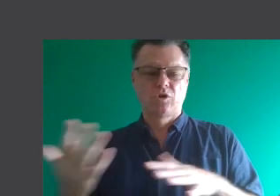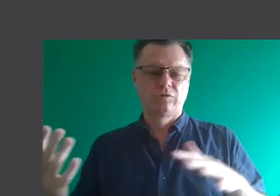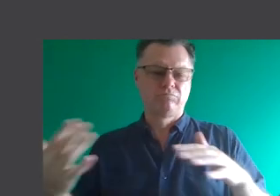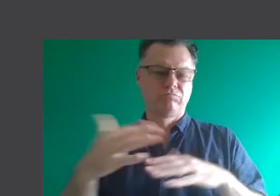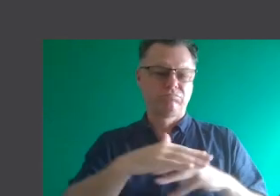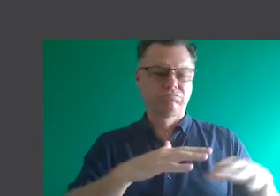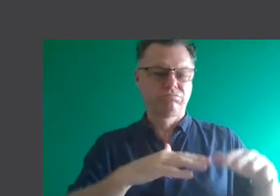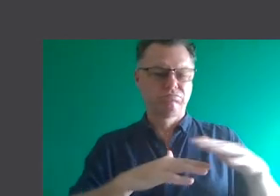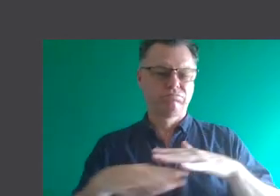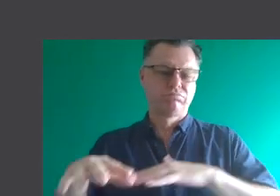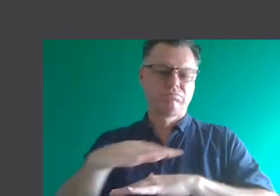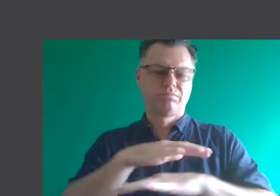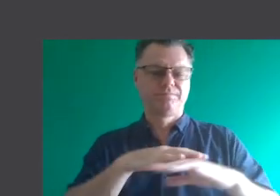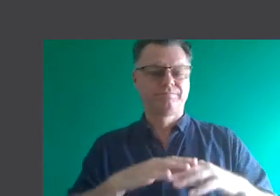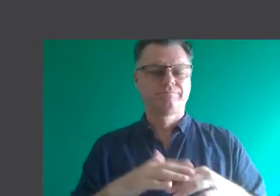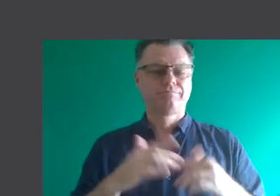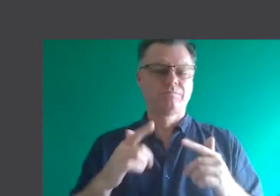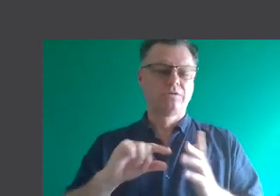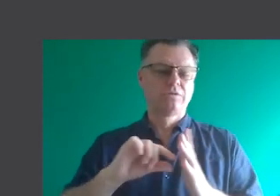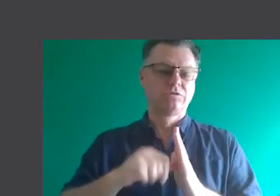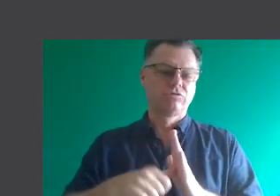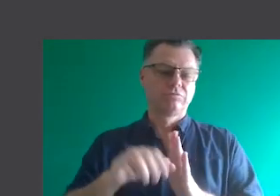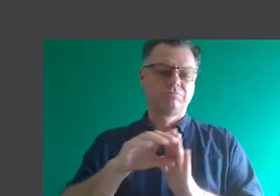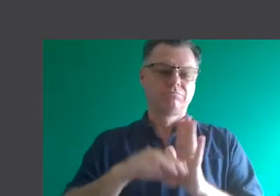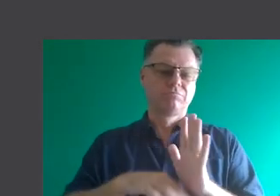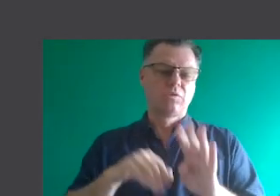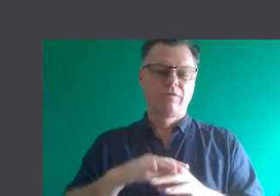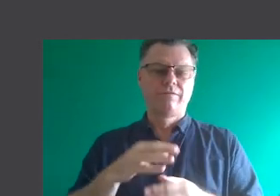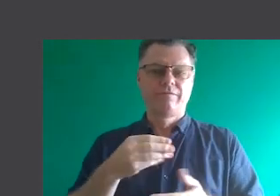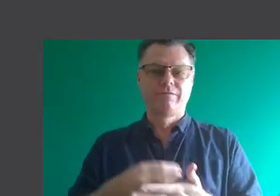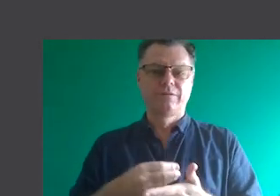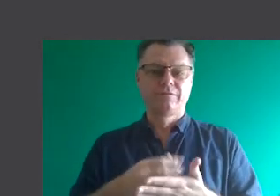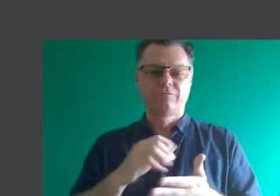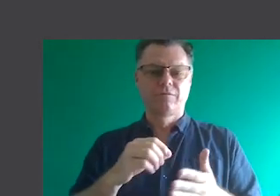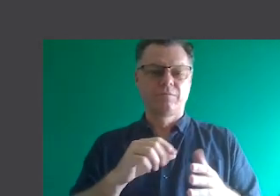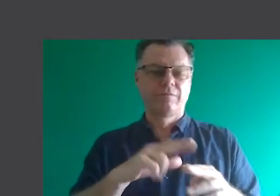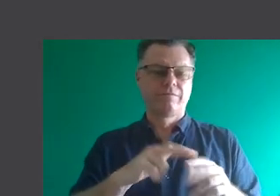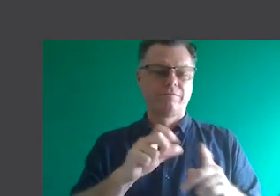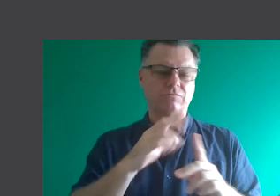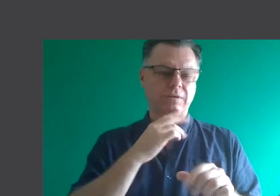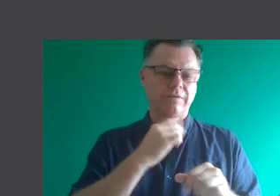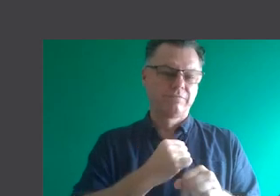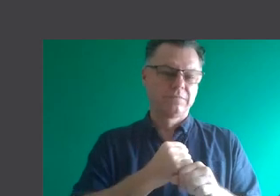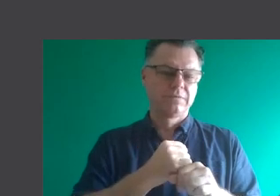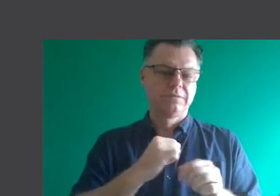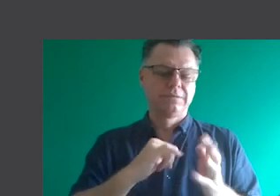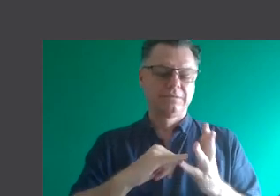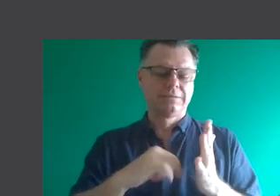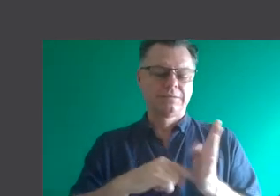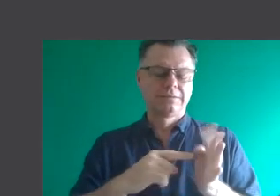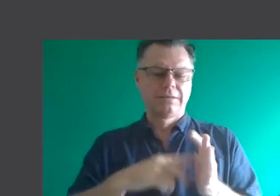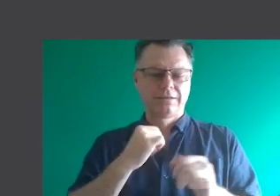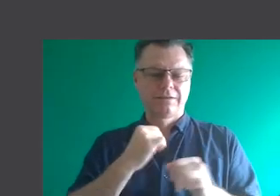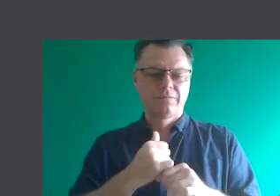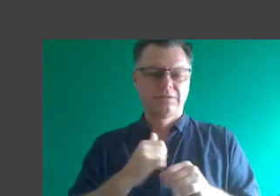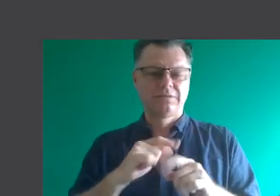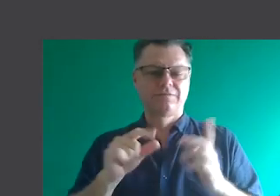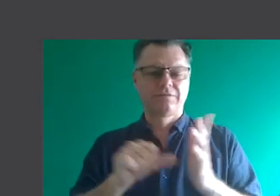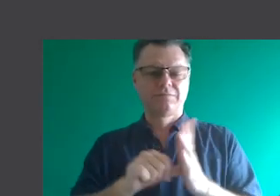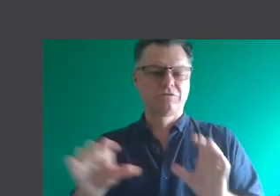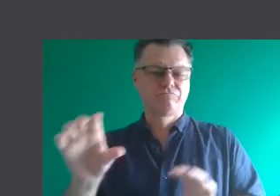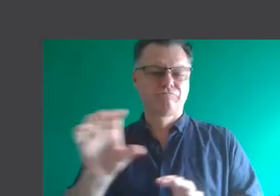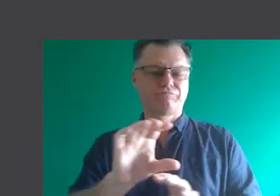sector and vice versa. We've also got a lot of different strings involved in terms of funding between state and